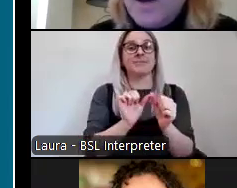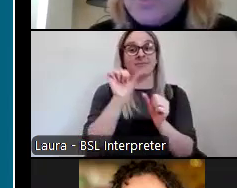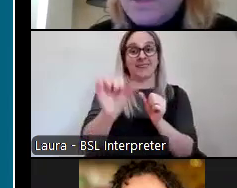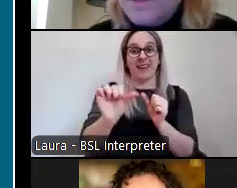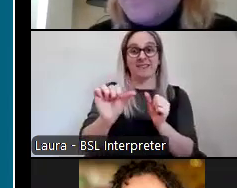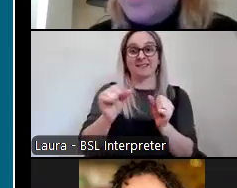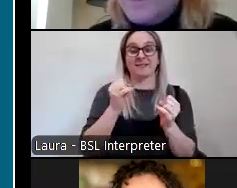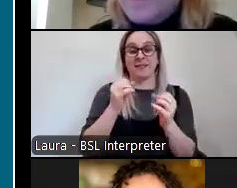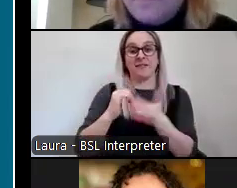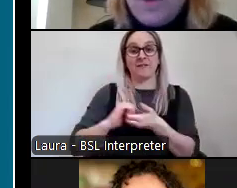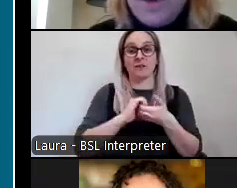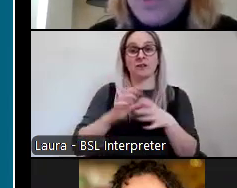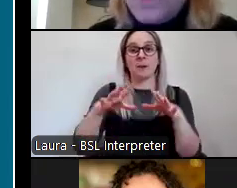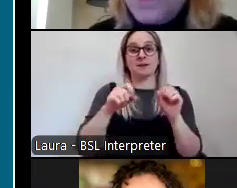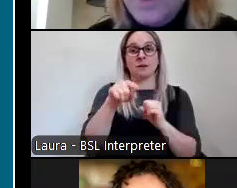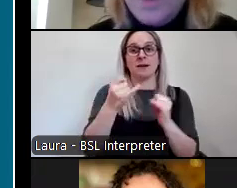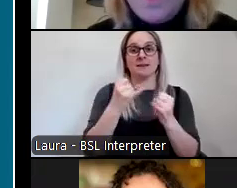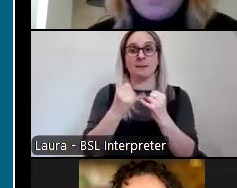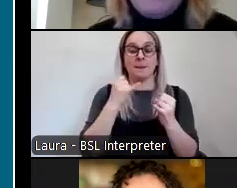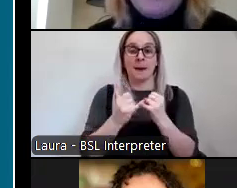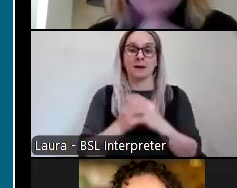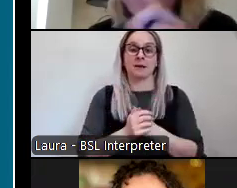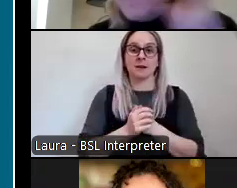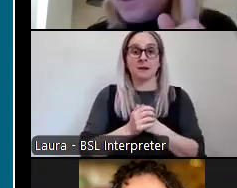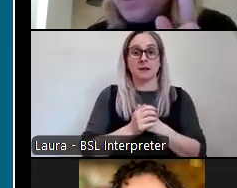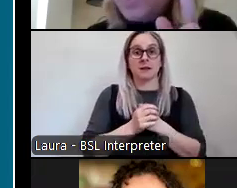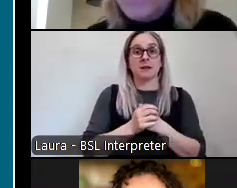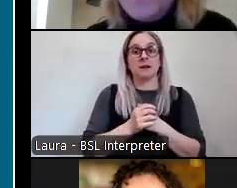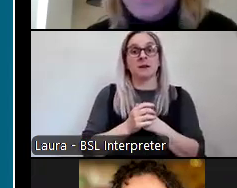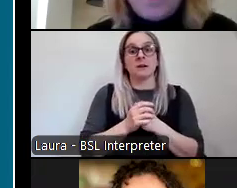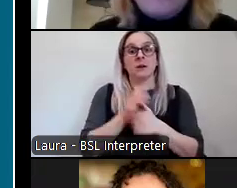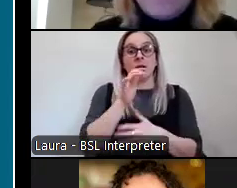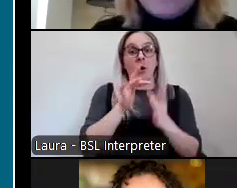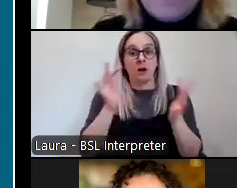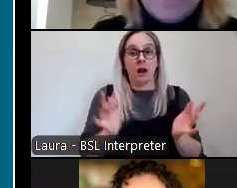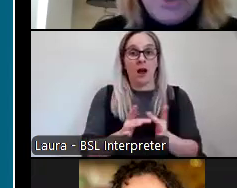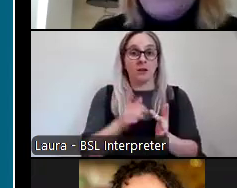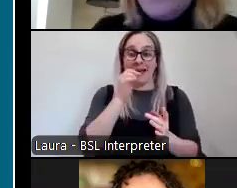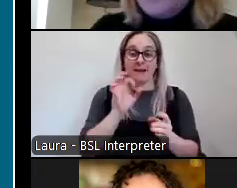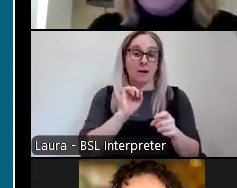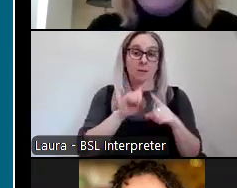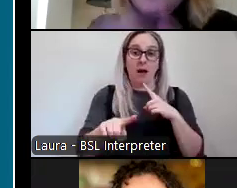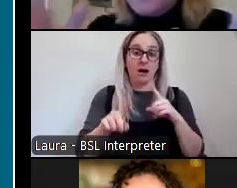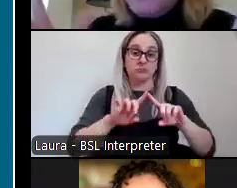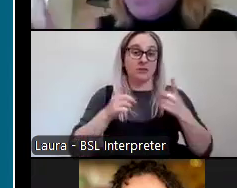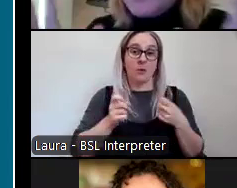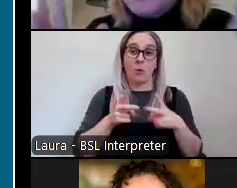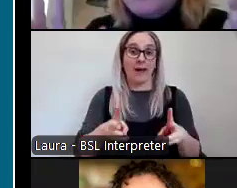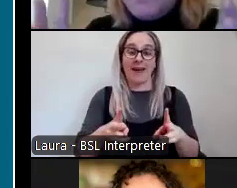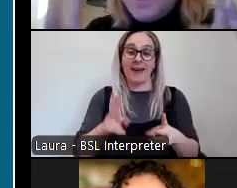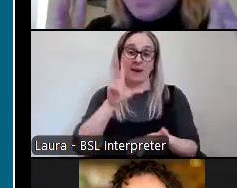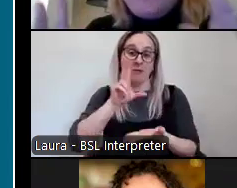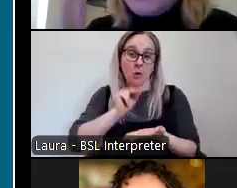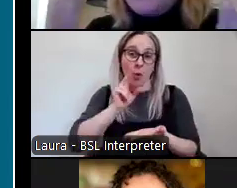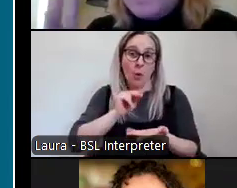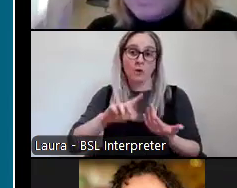apply in alternative formats on the portal. You just flick the toggle. That's absolutely fine. There are